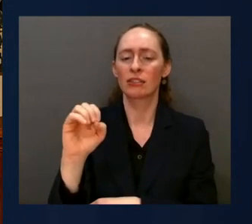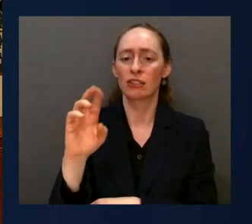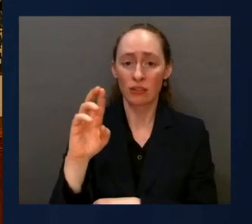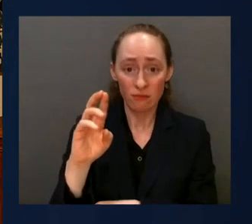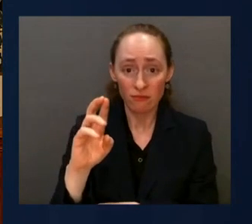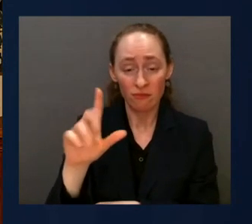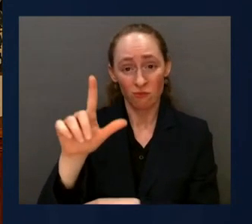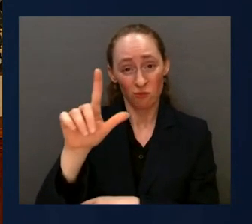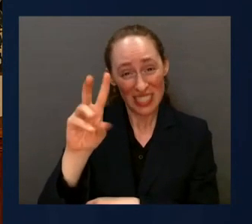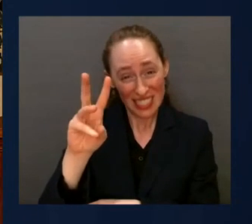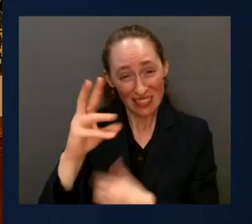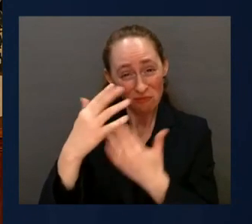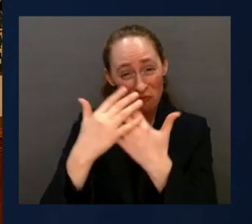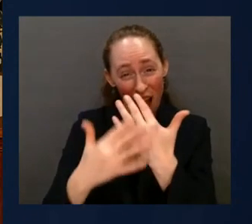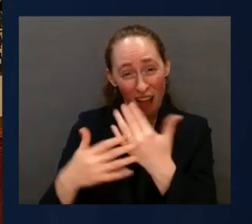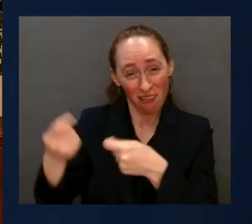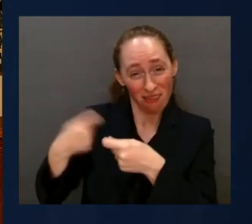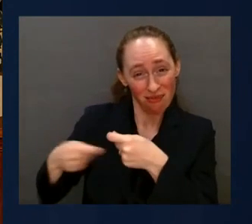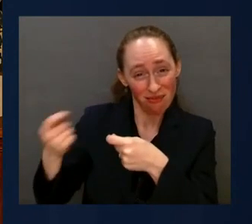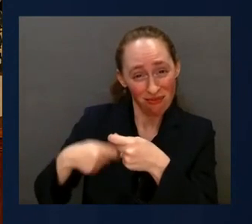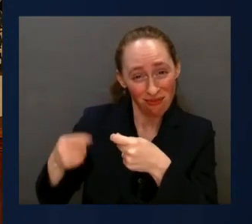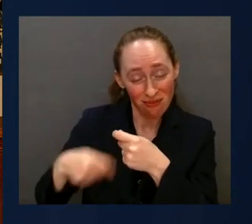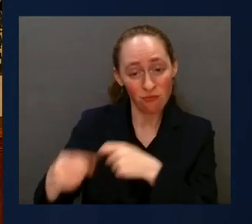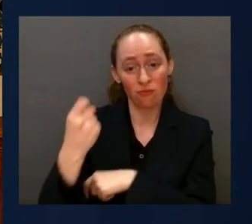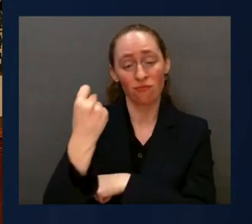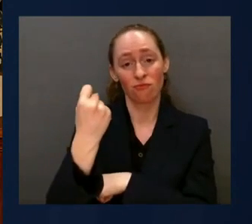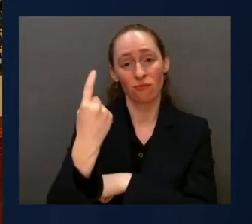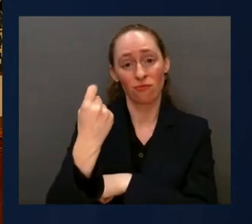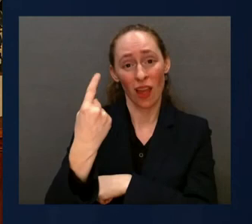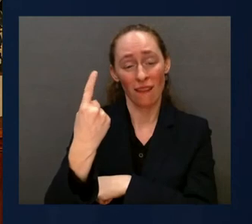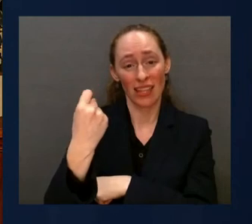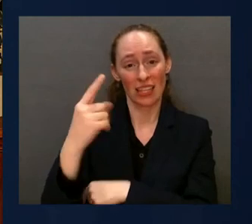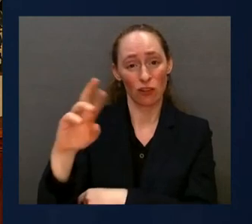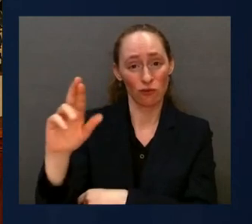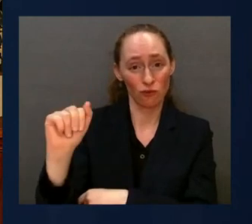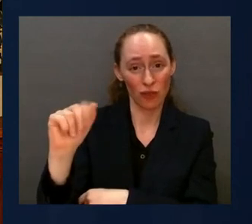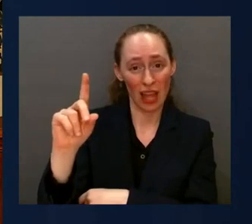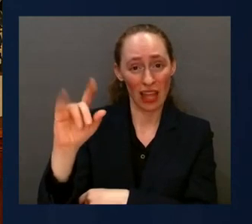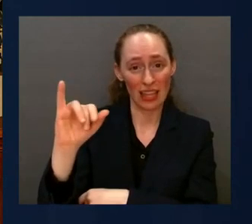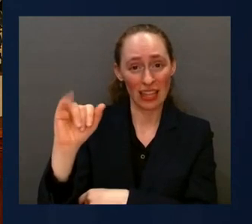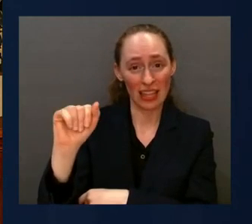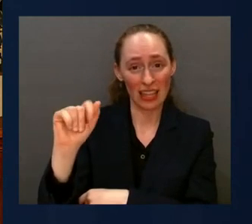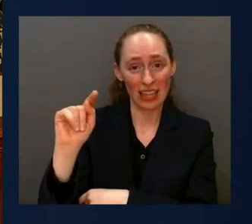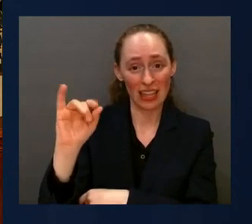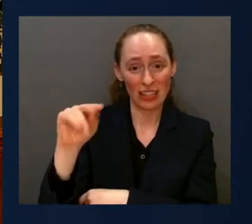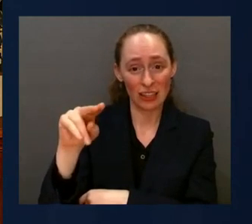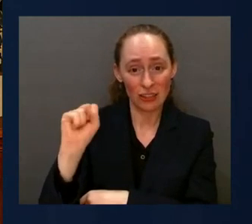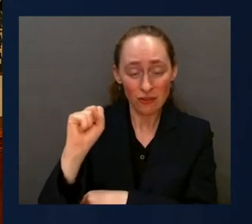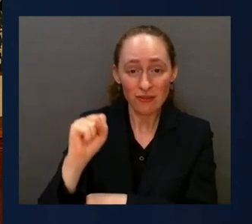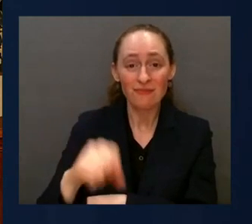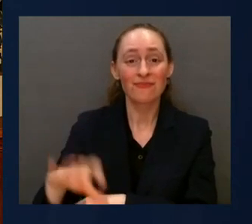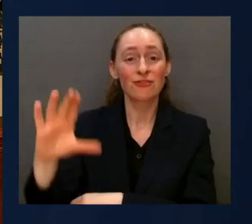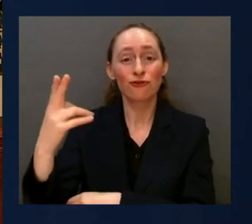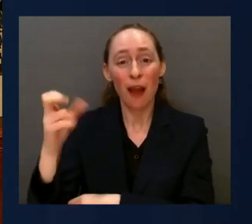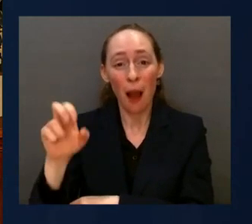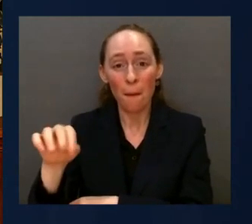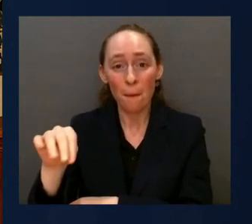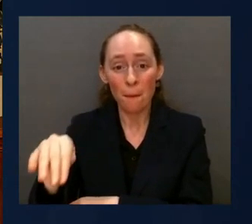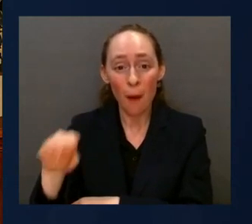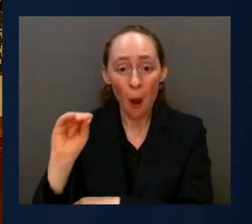radiation, 8 rounds of chemo, 1 kidney removed, given a 5% survival